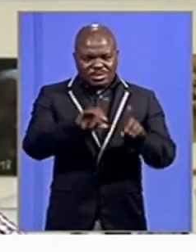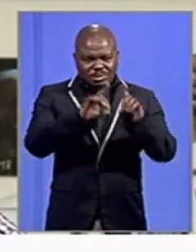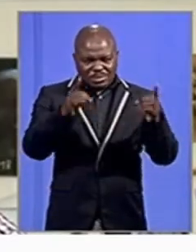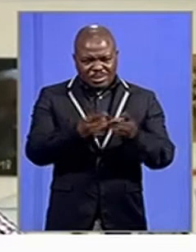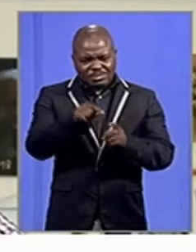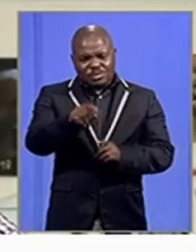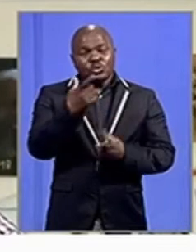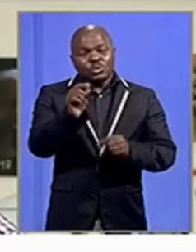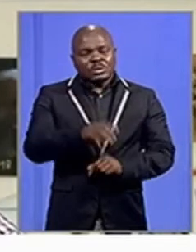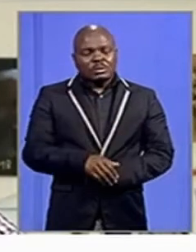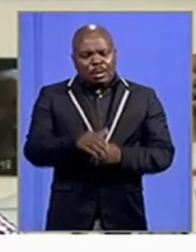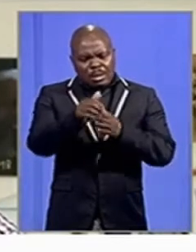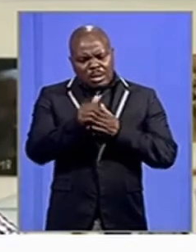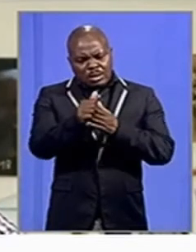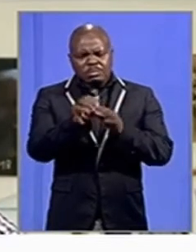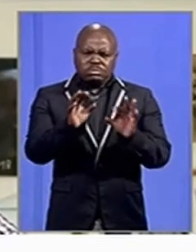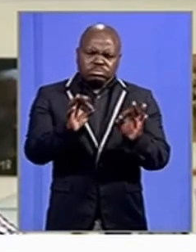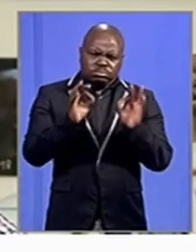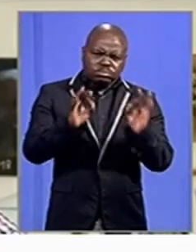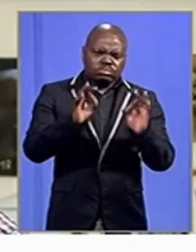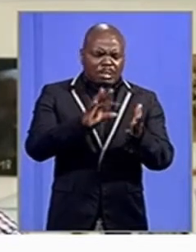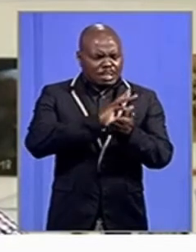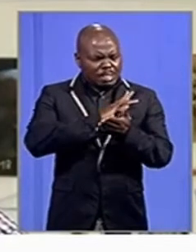kind of leadership that was untainted.